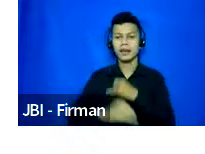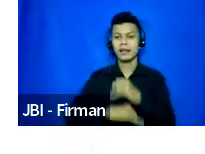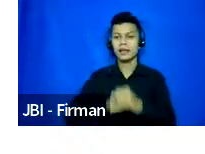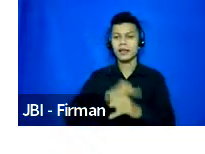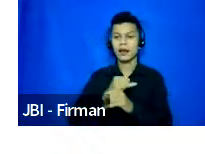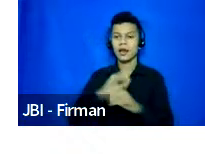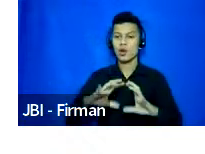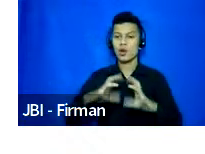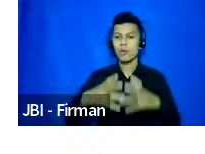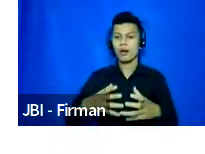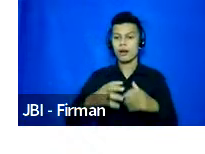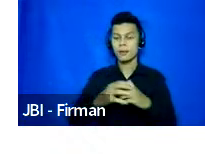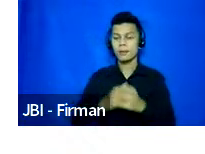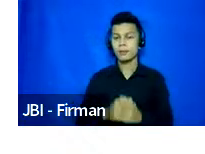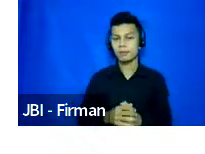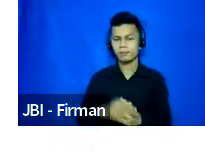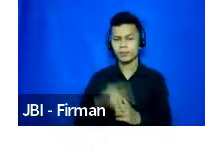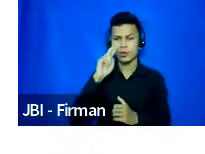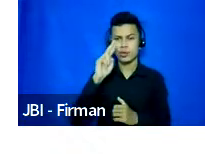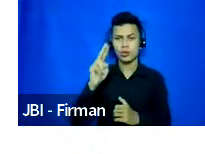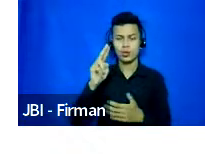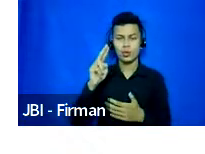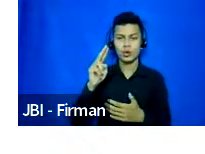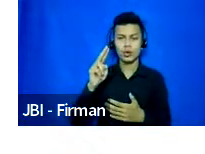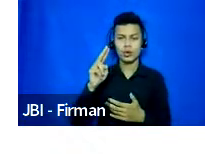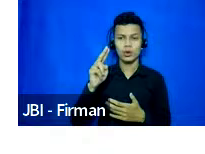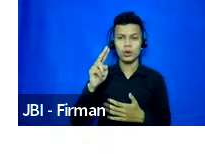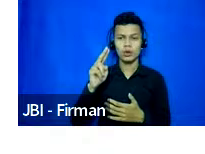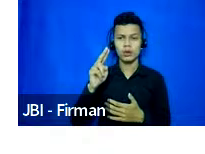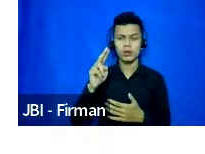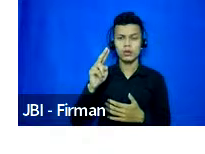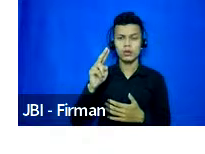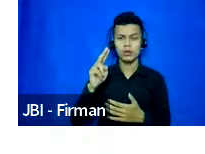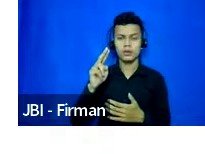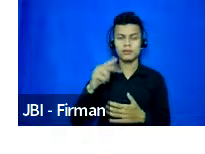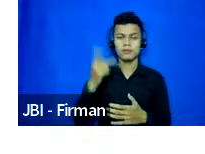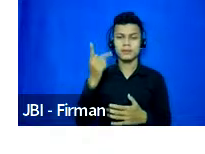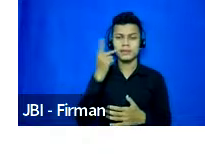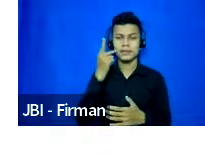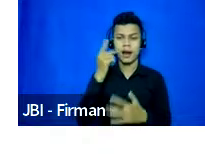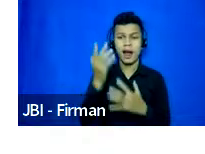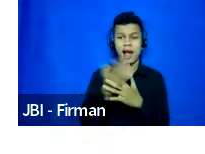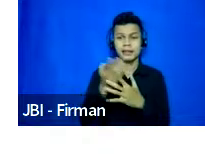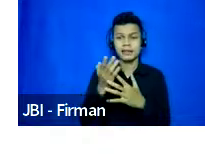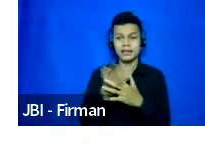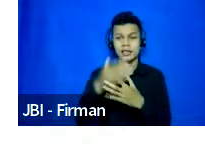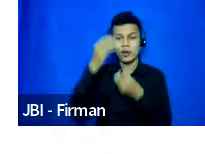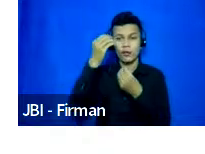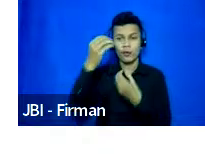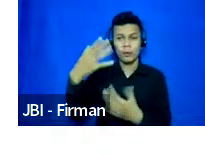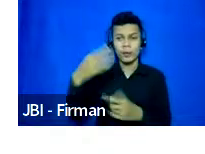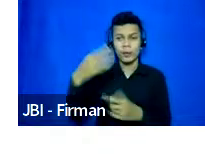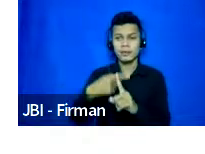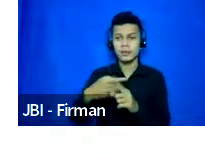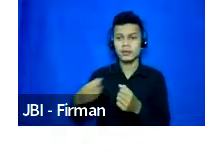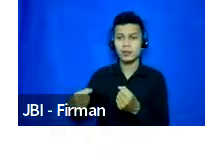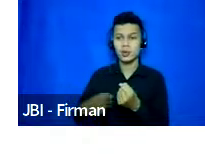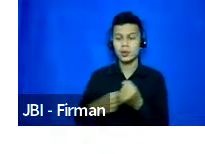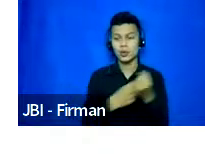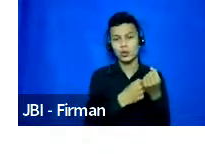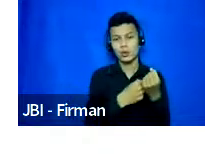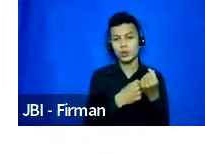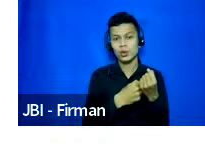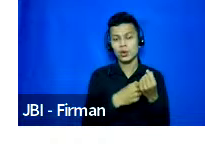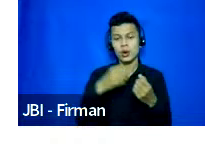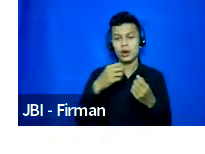access to information and support free expressions online is important. We know